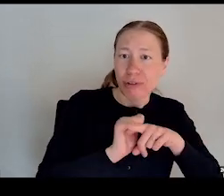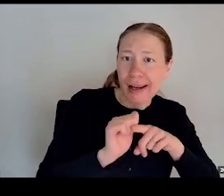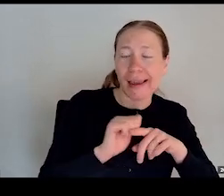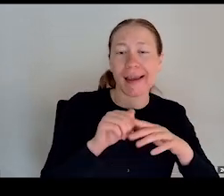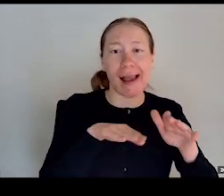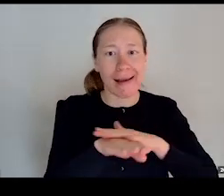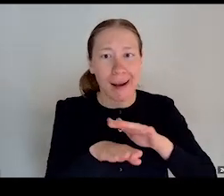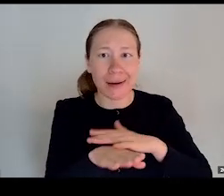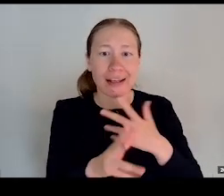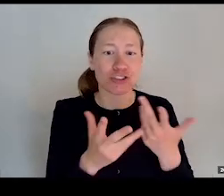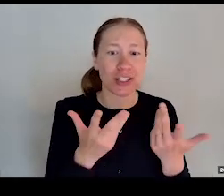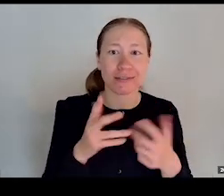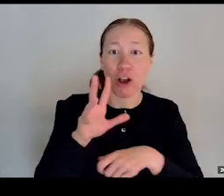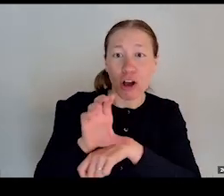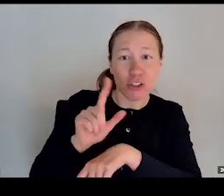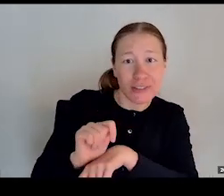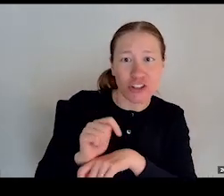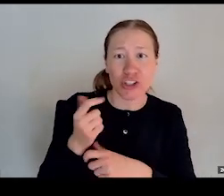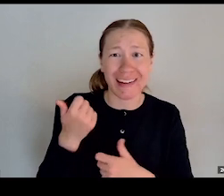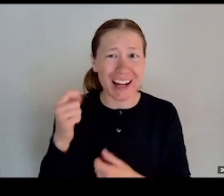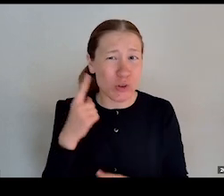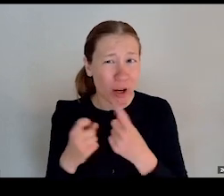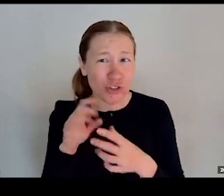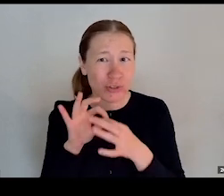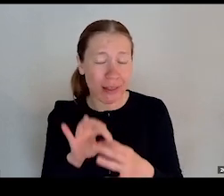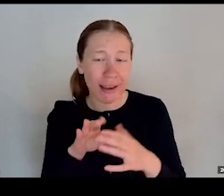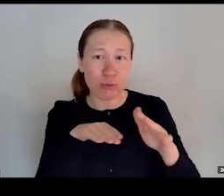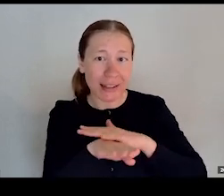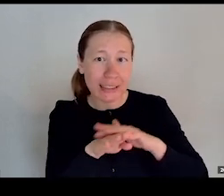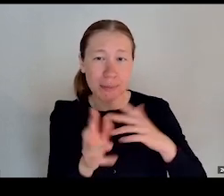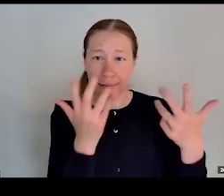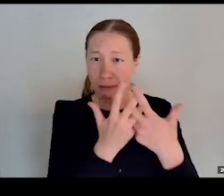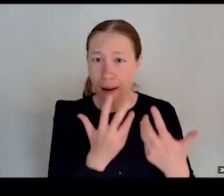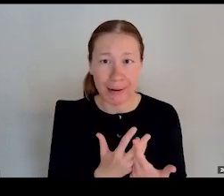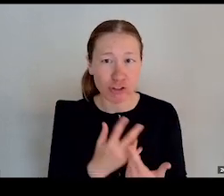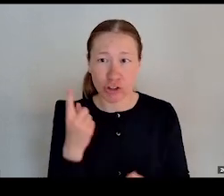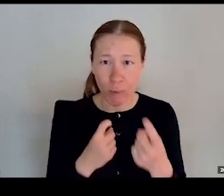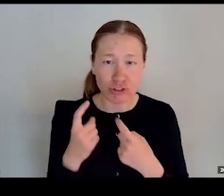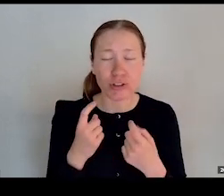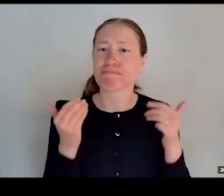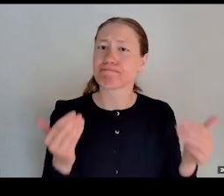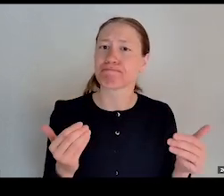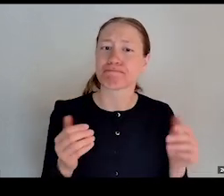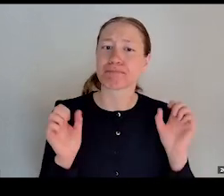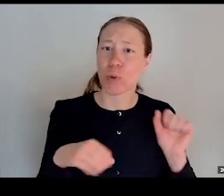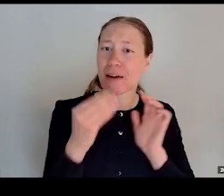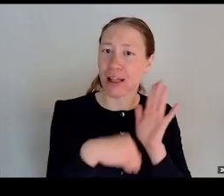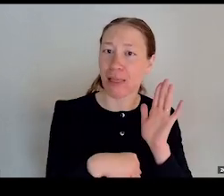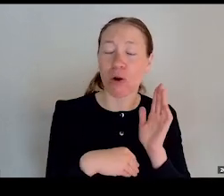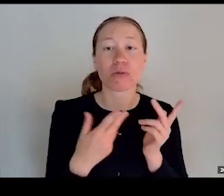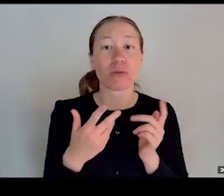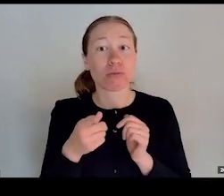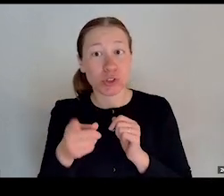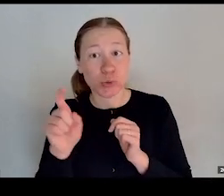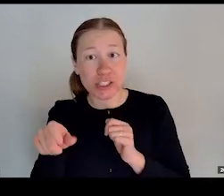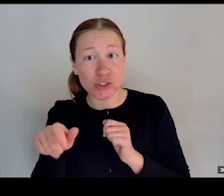a consultation to ask questions regarding accessibility and accommodations. This is also where you would go to request ASL and